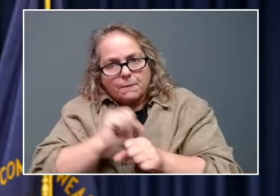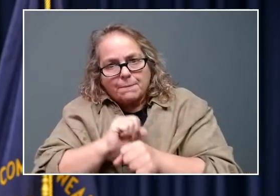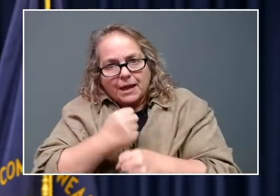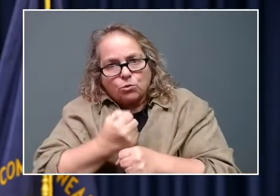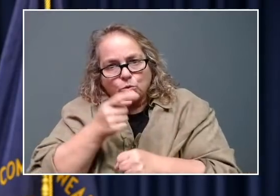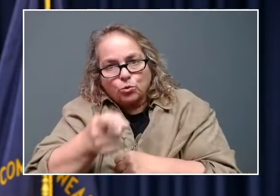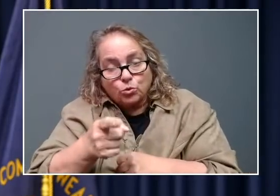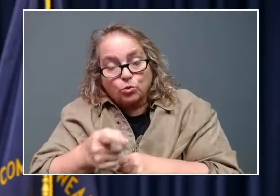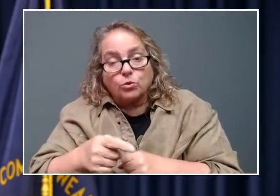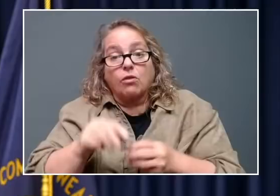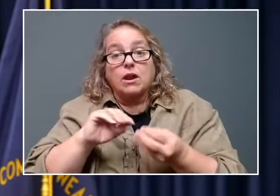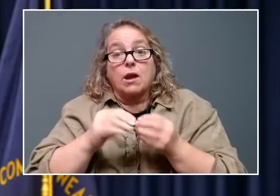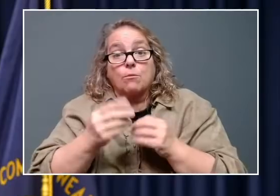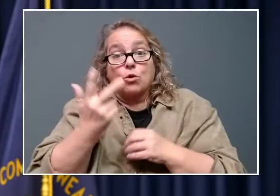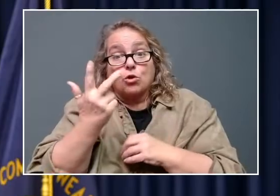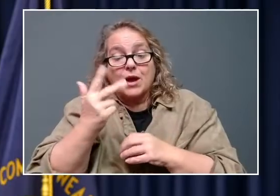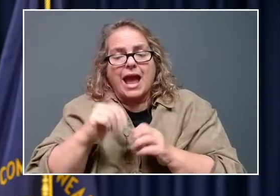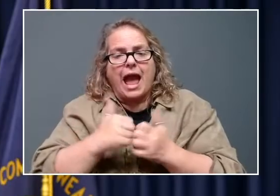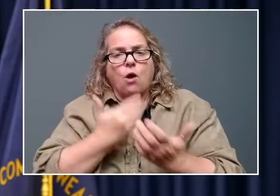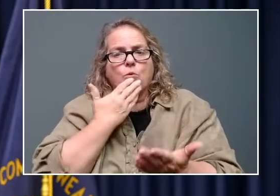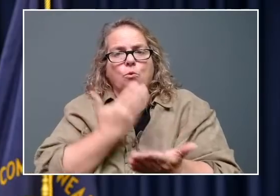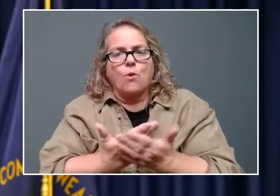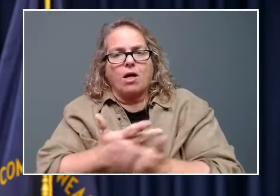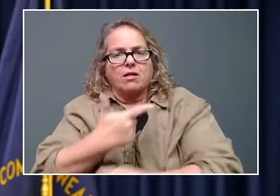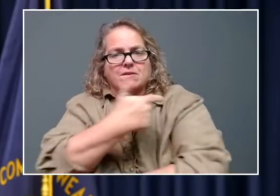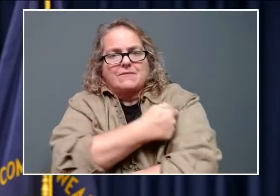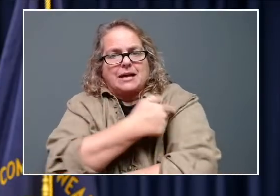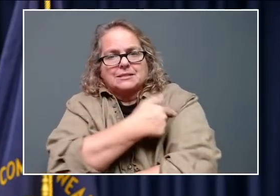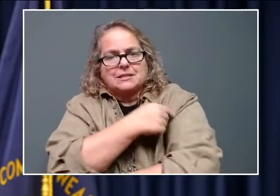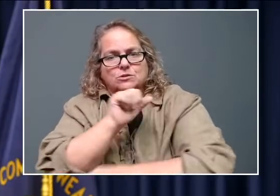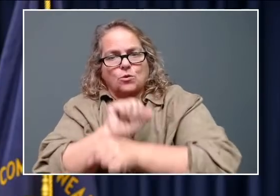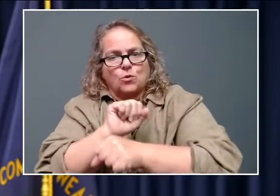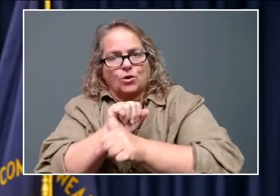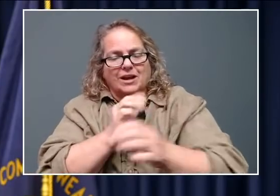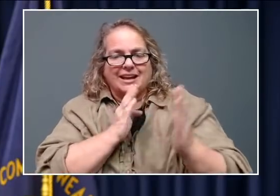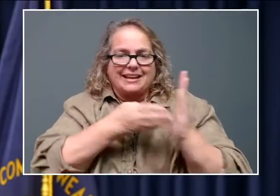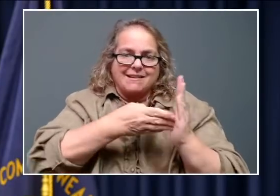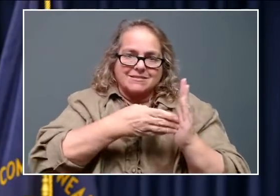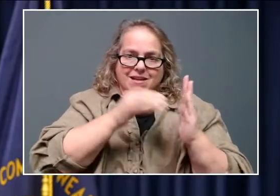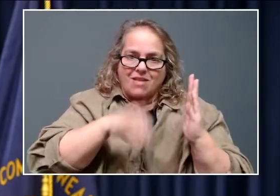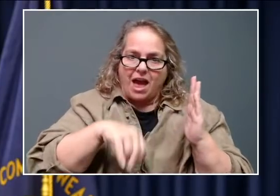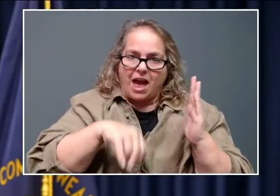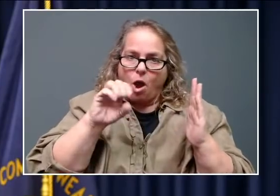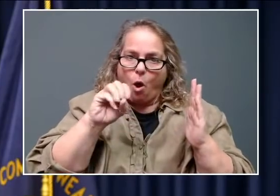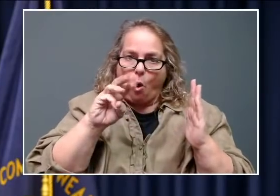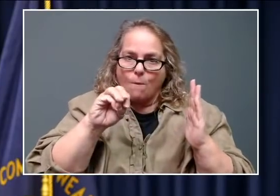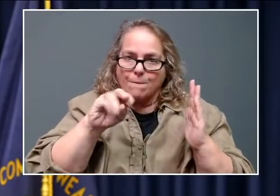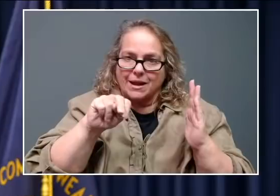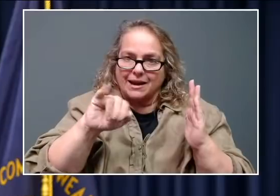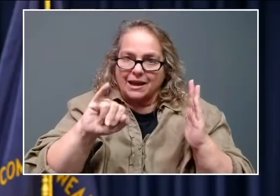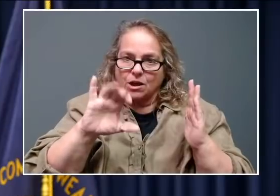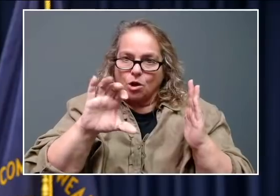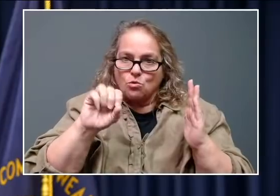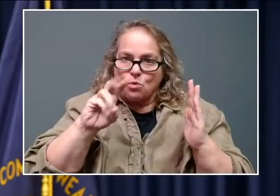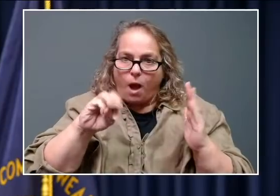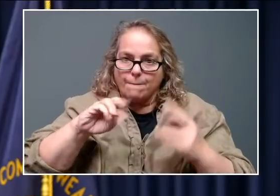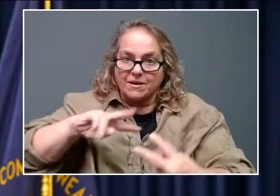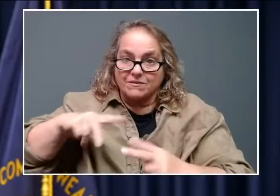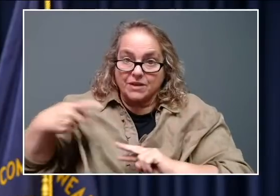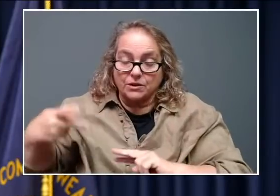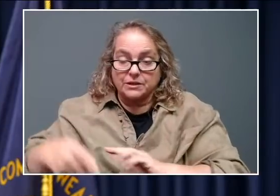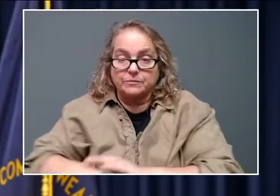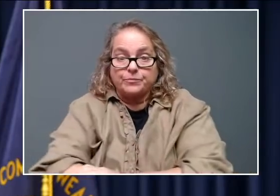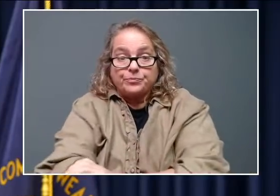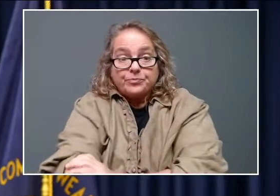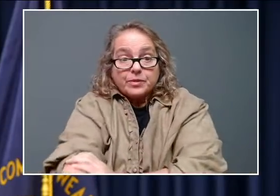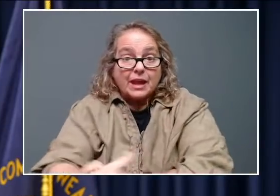vaccines work against it? A answer to any of those 3 questions